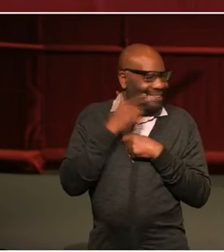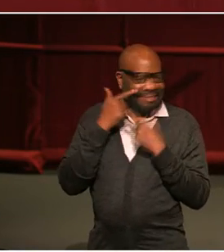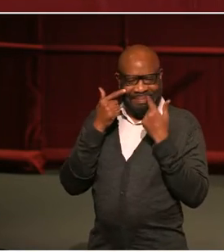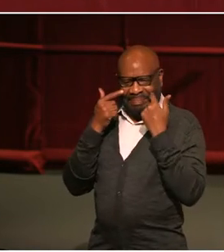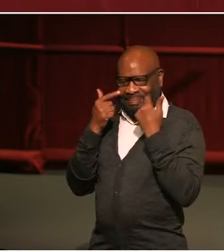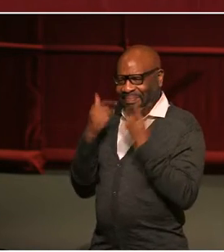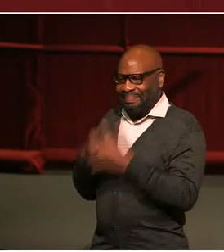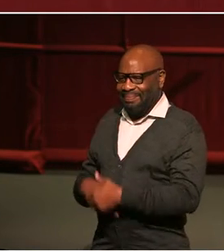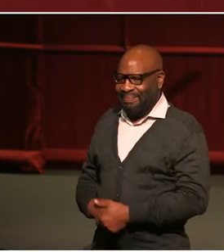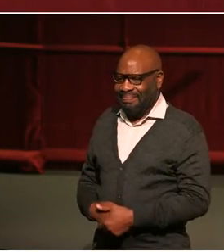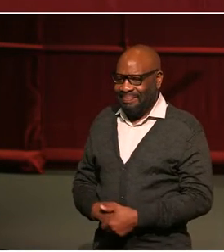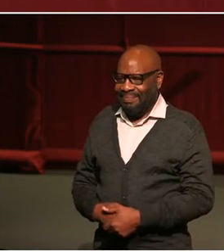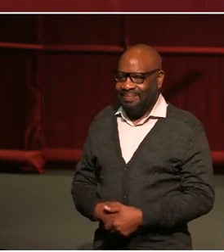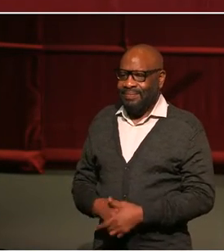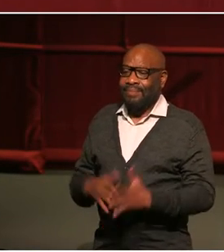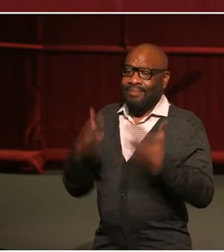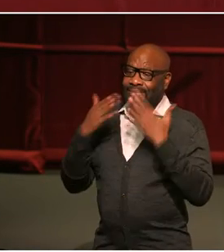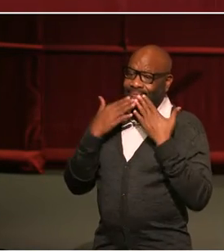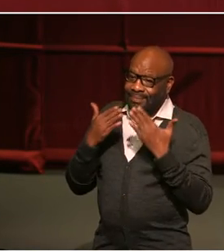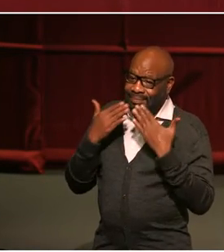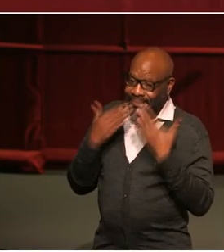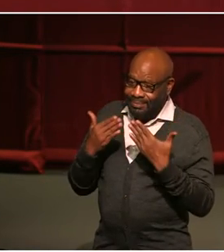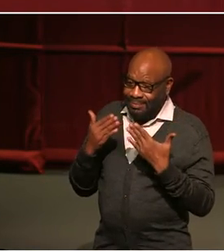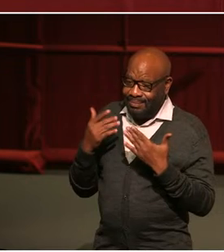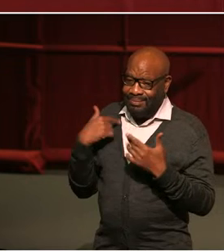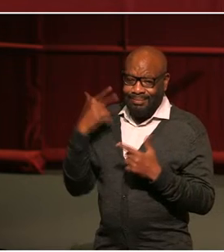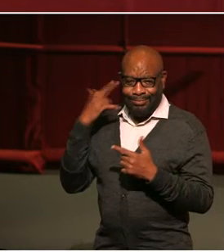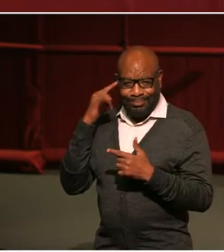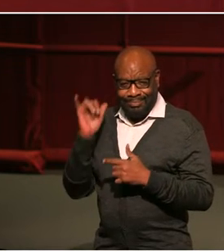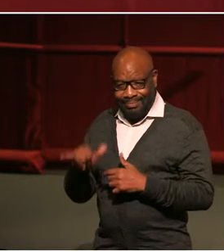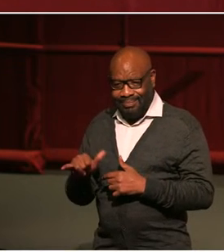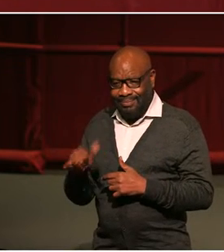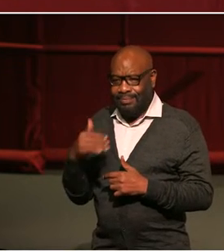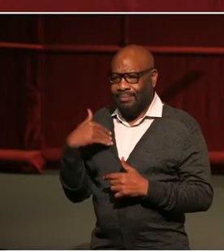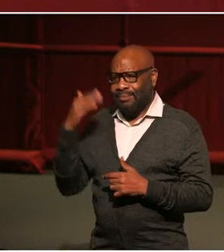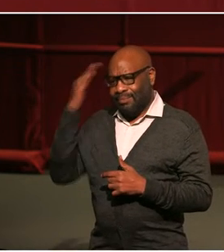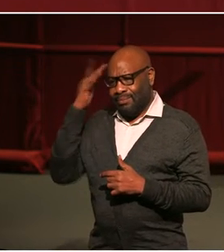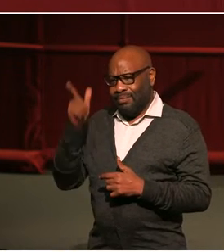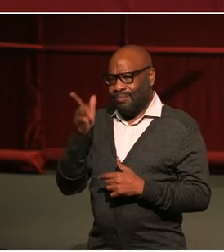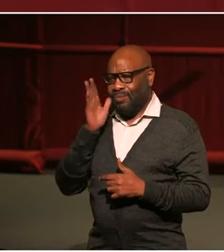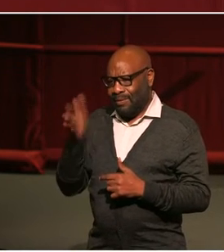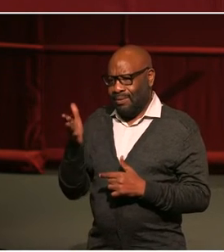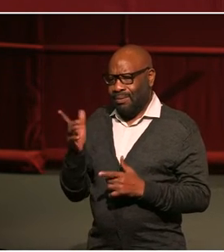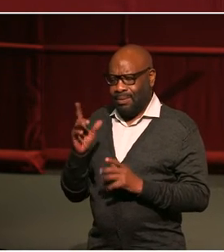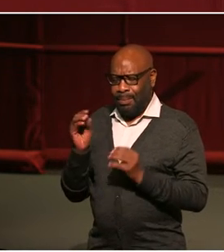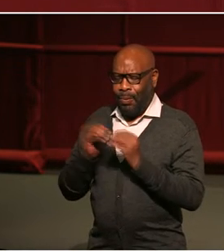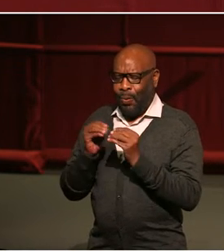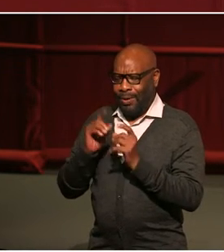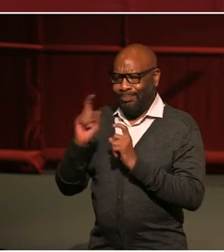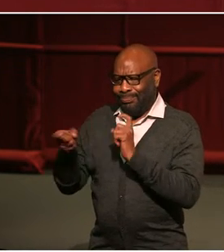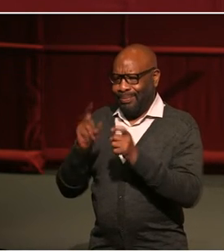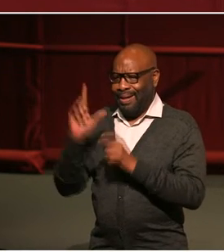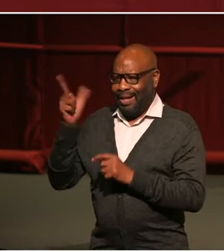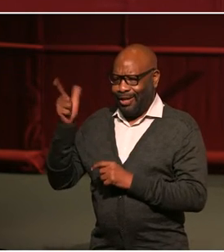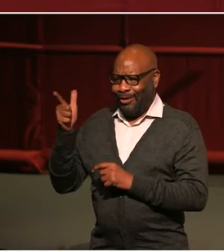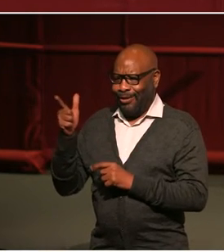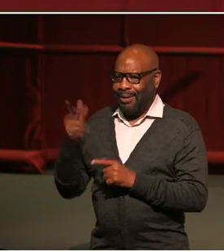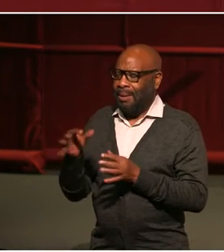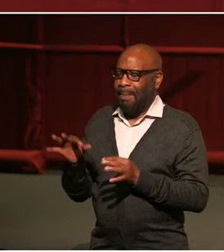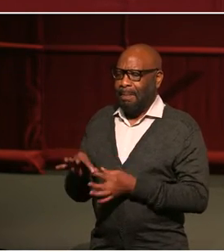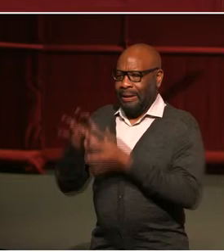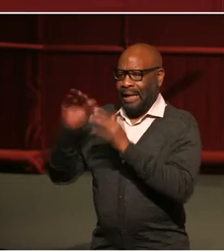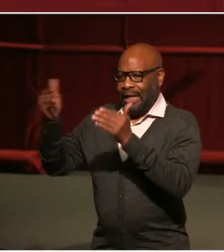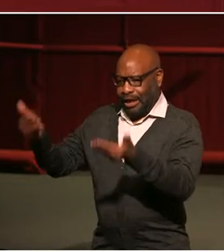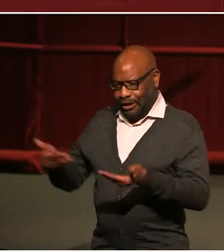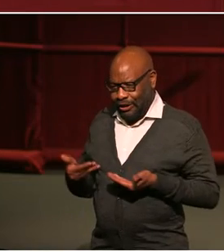Thank you. Thank you for that. And I know that you'll be sharing other gifts later on upstairs with some more special guests, but we wanted to make sure we called out those